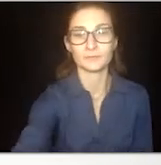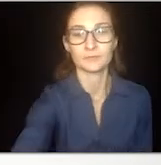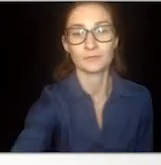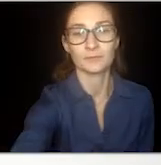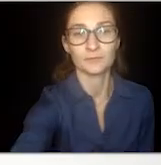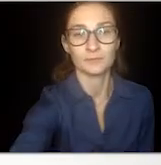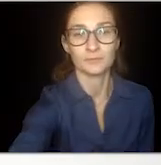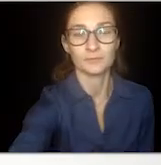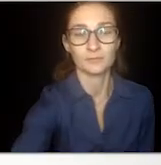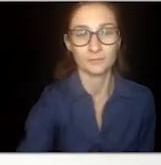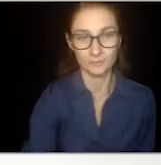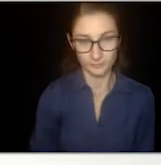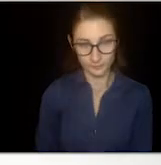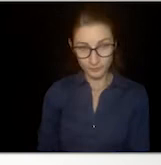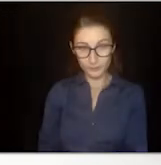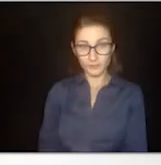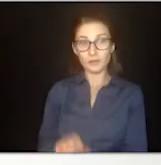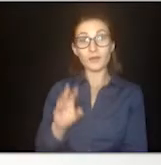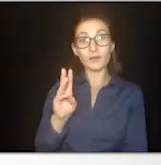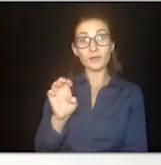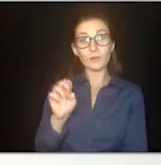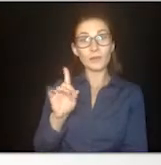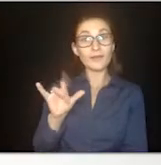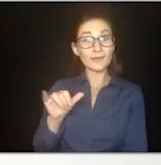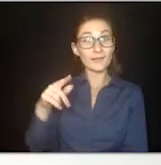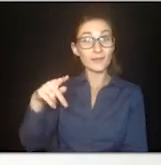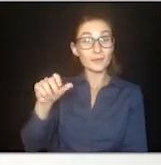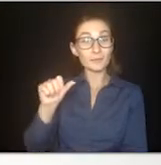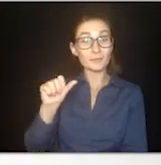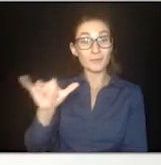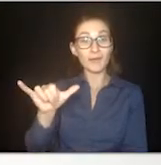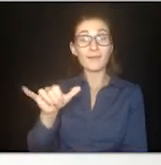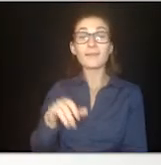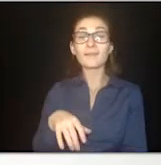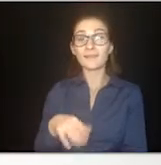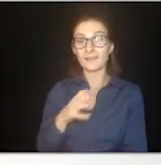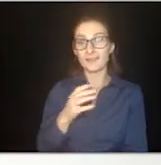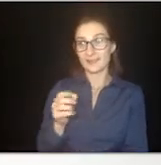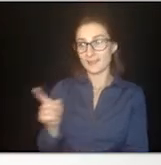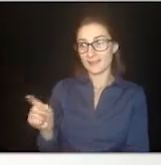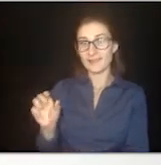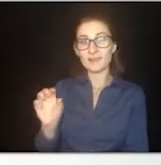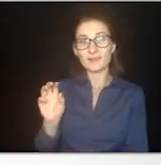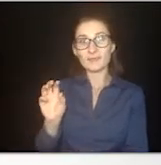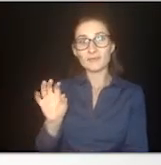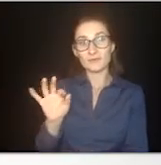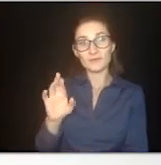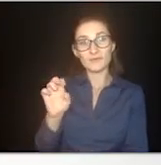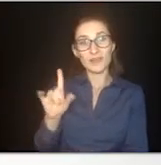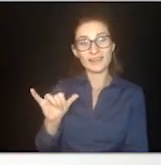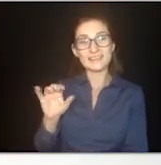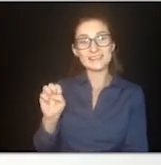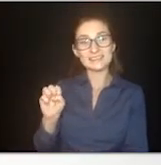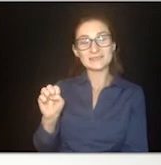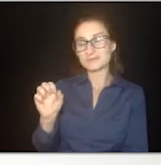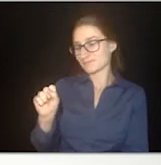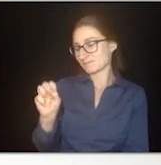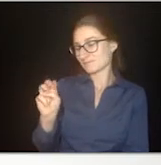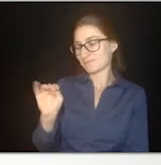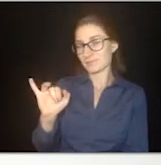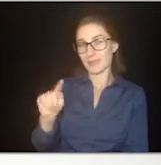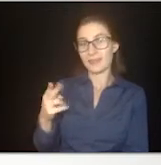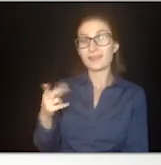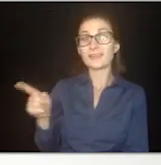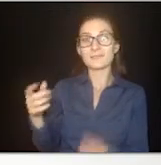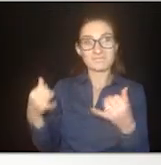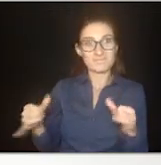Wendy Prey, and vision consultant Millie Smith. Observe him in an adapted play environment. Freddie sits on a